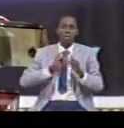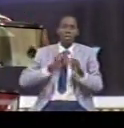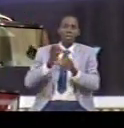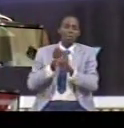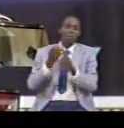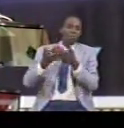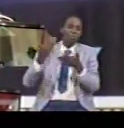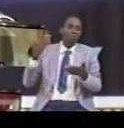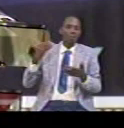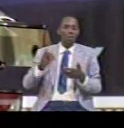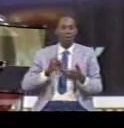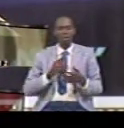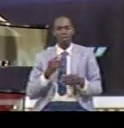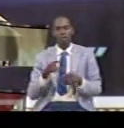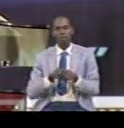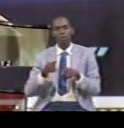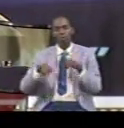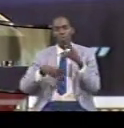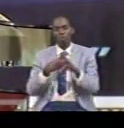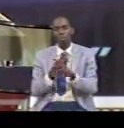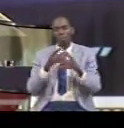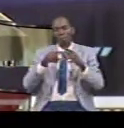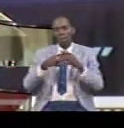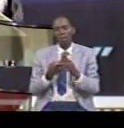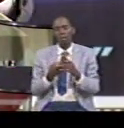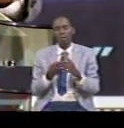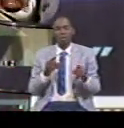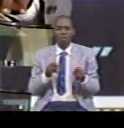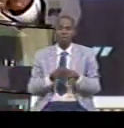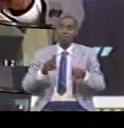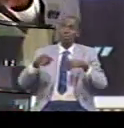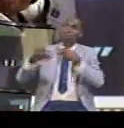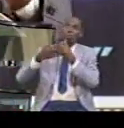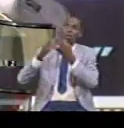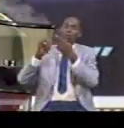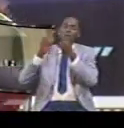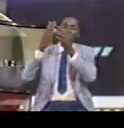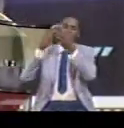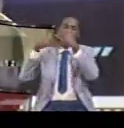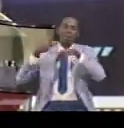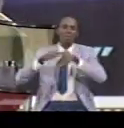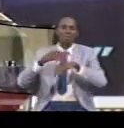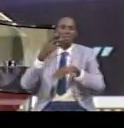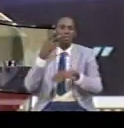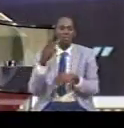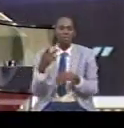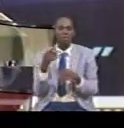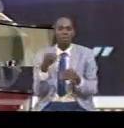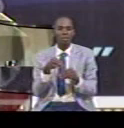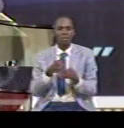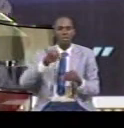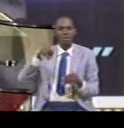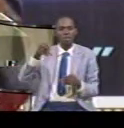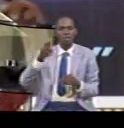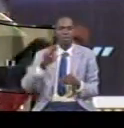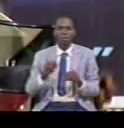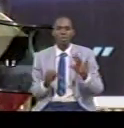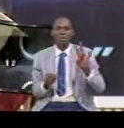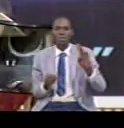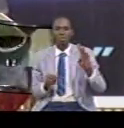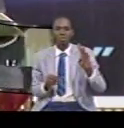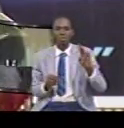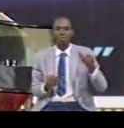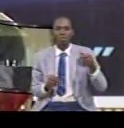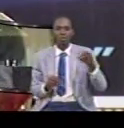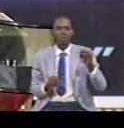glory again as I go back to heaven." That's part of the prayer. We're coming back to John chapter 17.